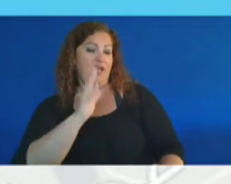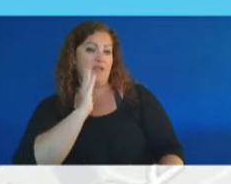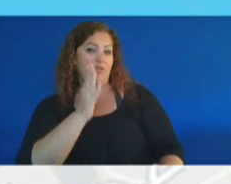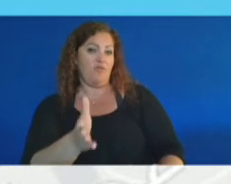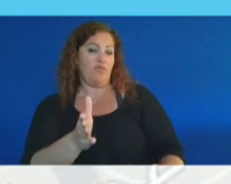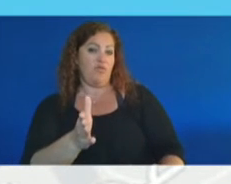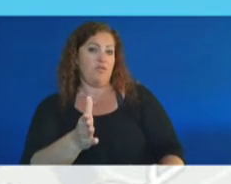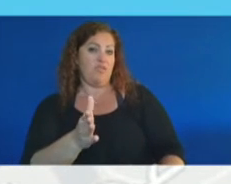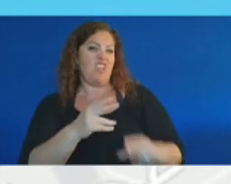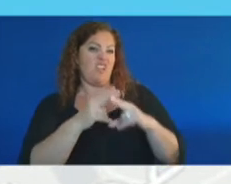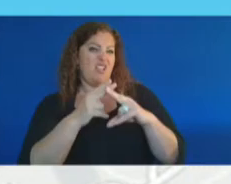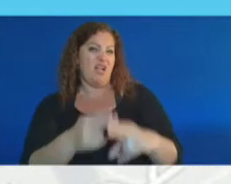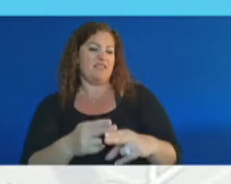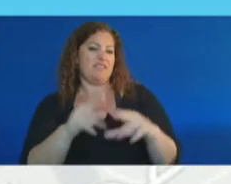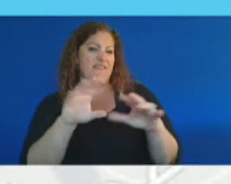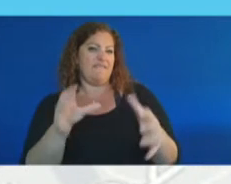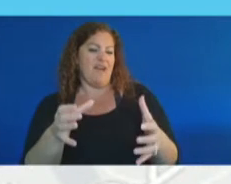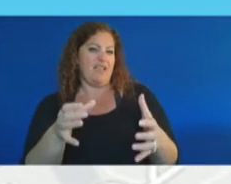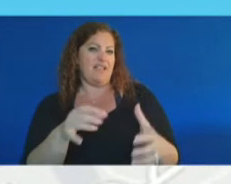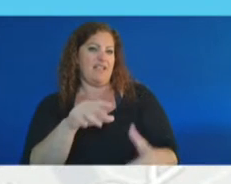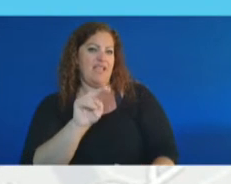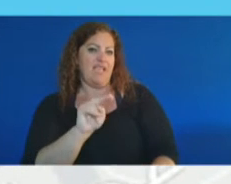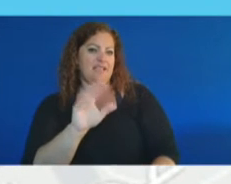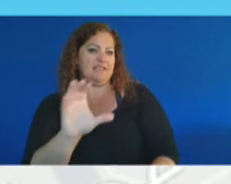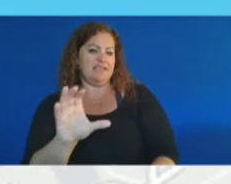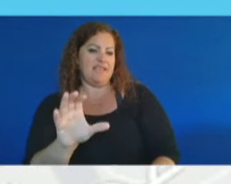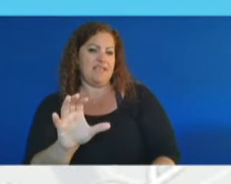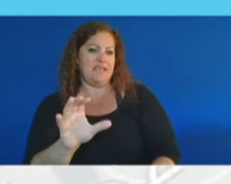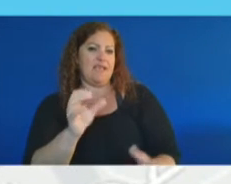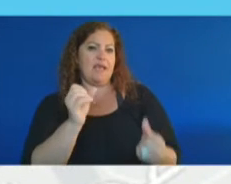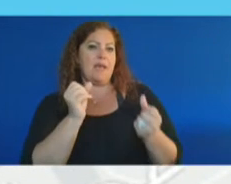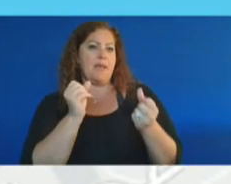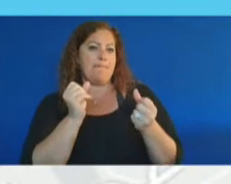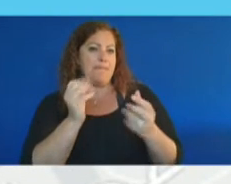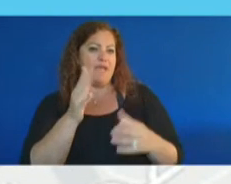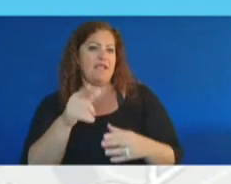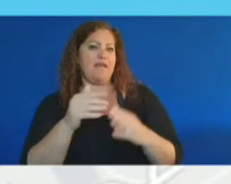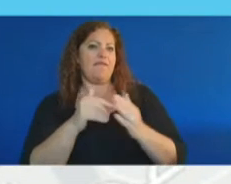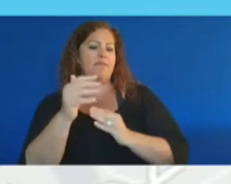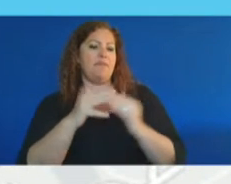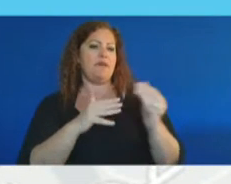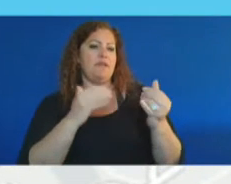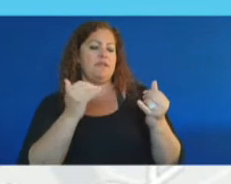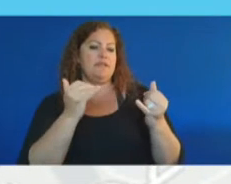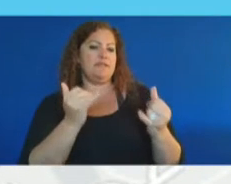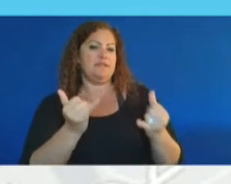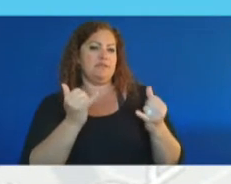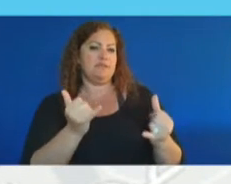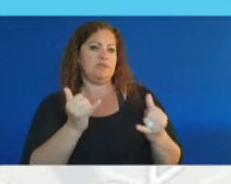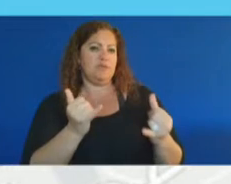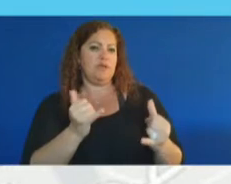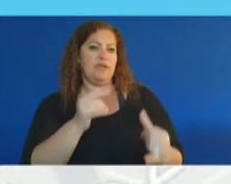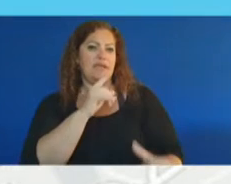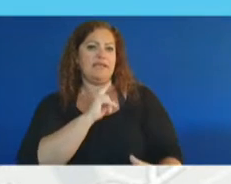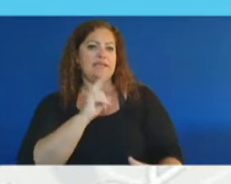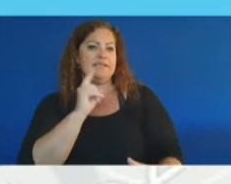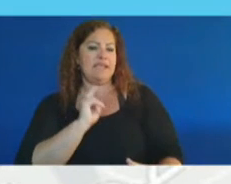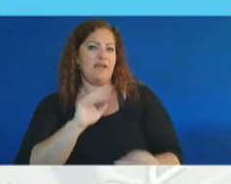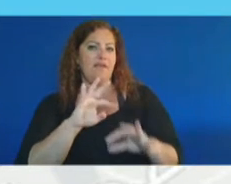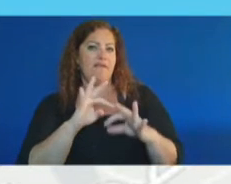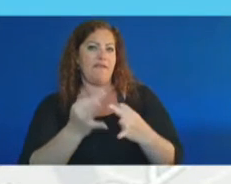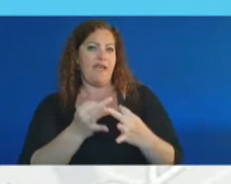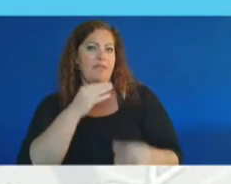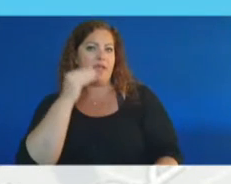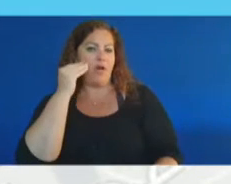classified as um NC many of those buildings today are single family homes that are used